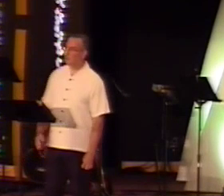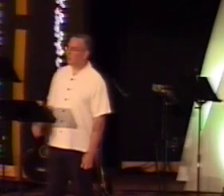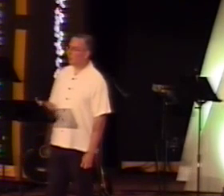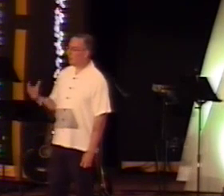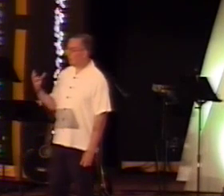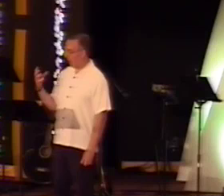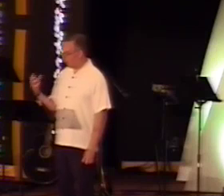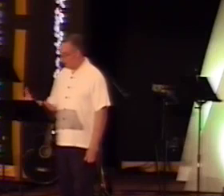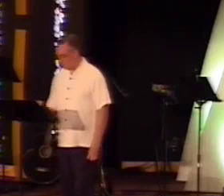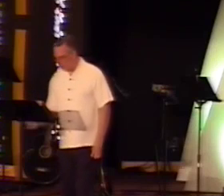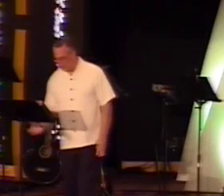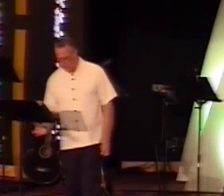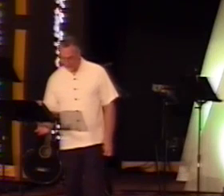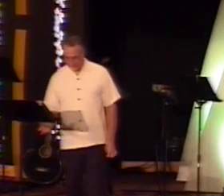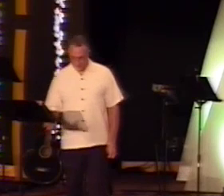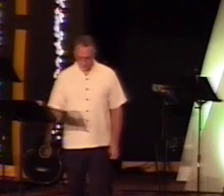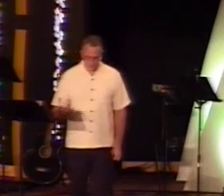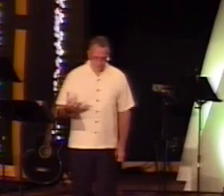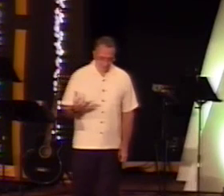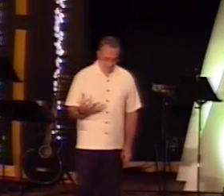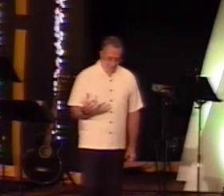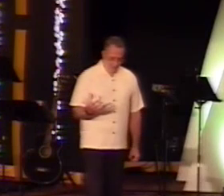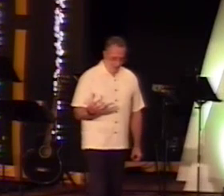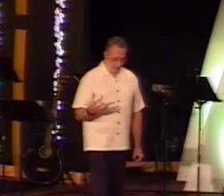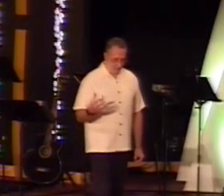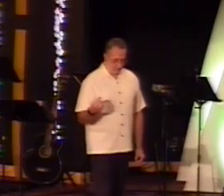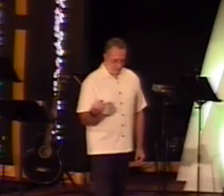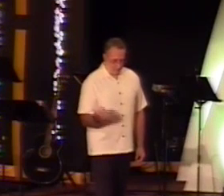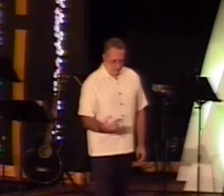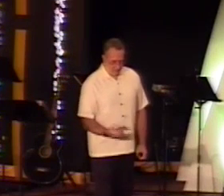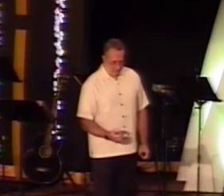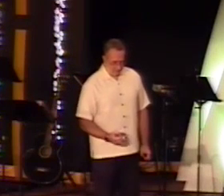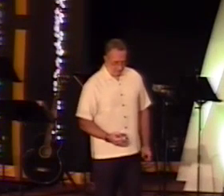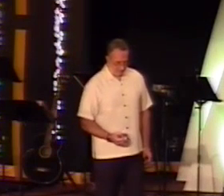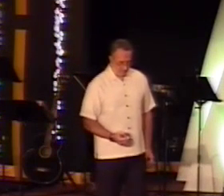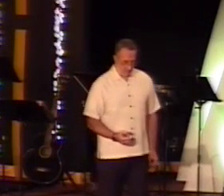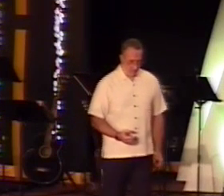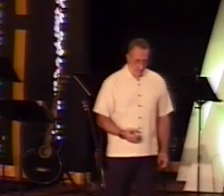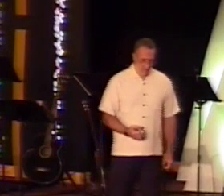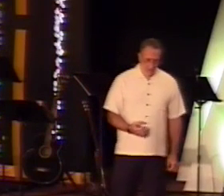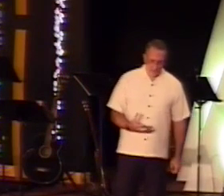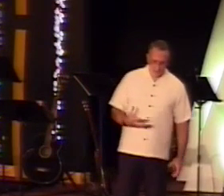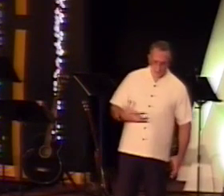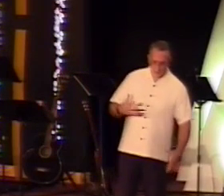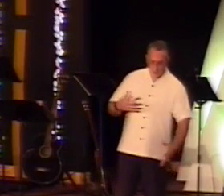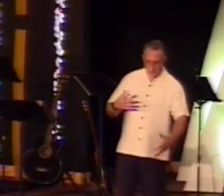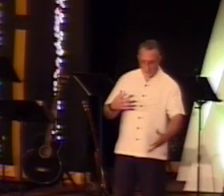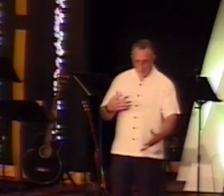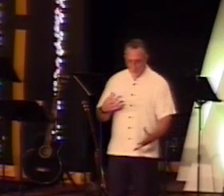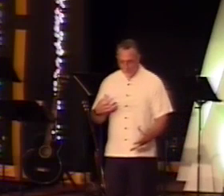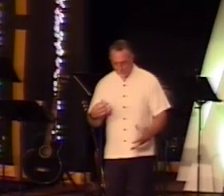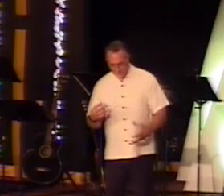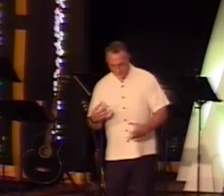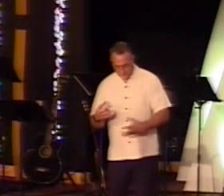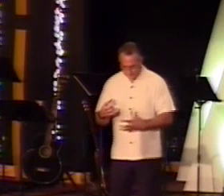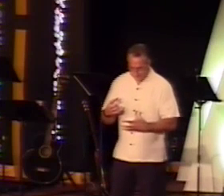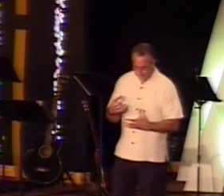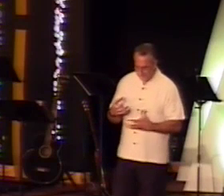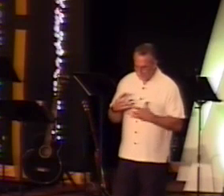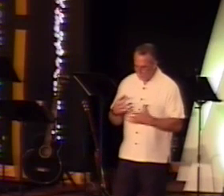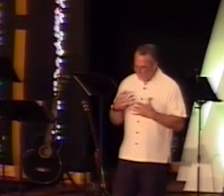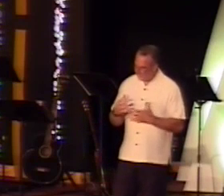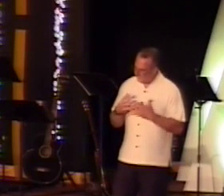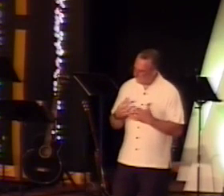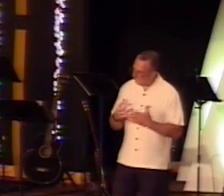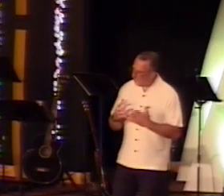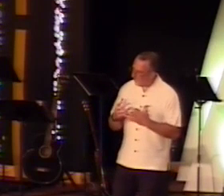And so when we're baptized into Christ, our sins are forgiven. And so that God